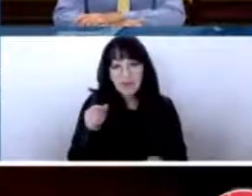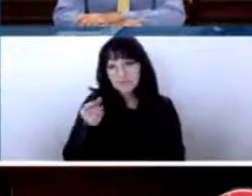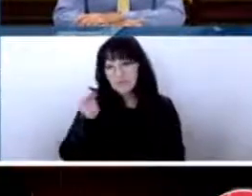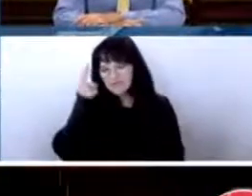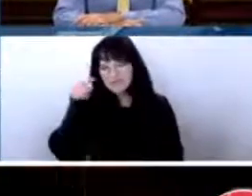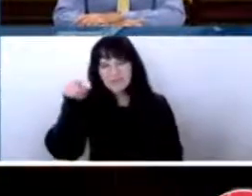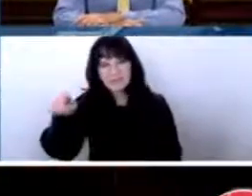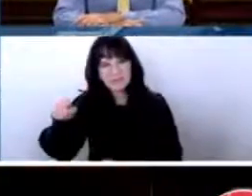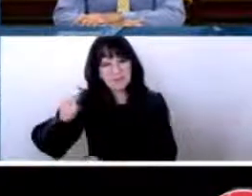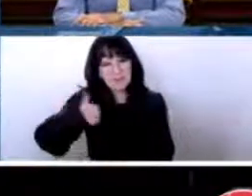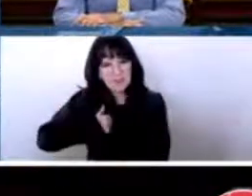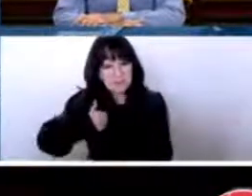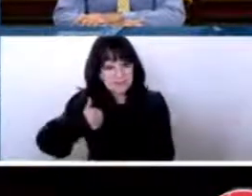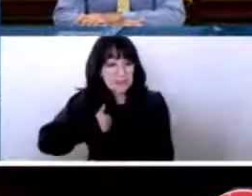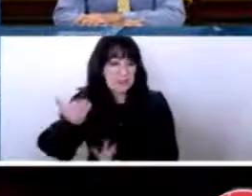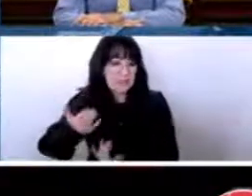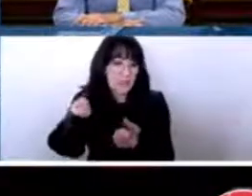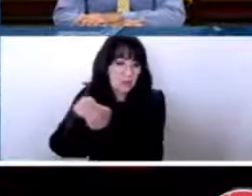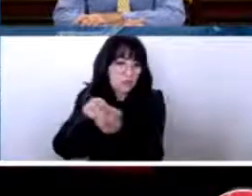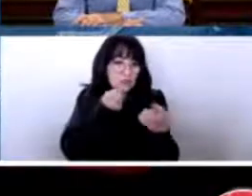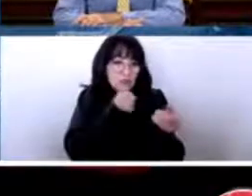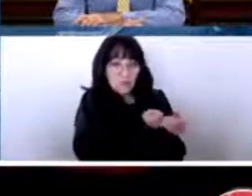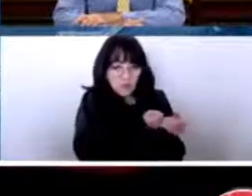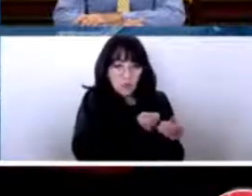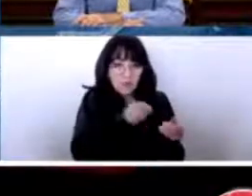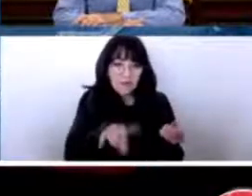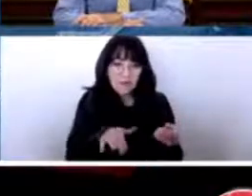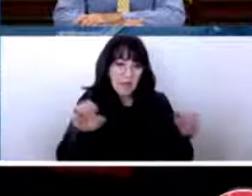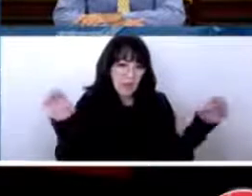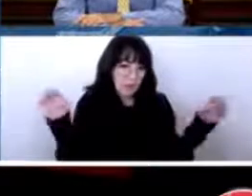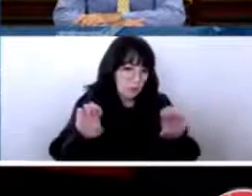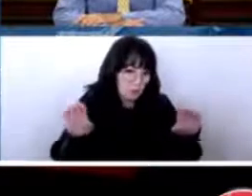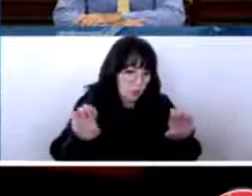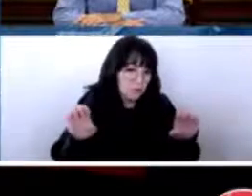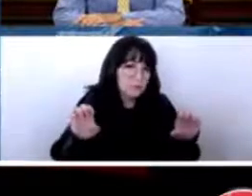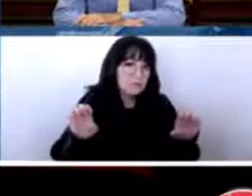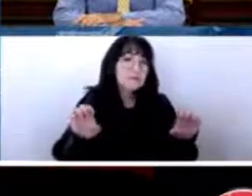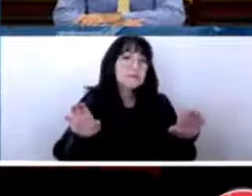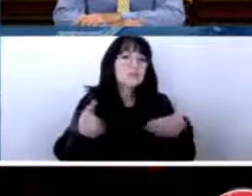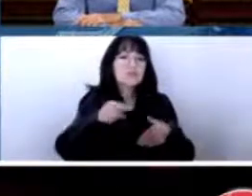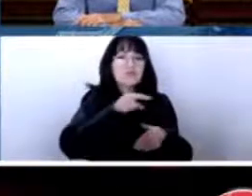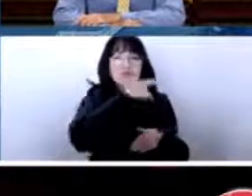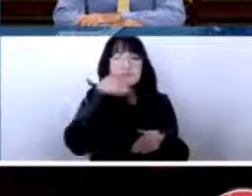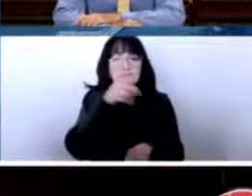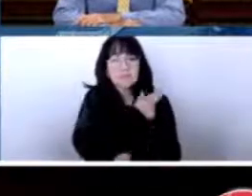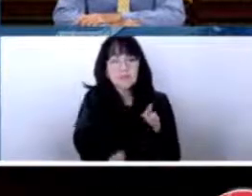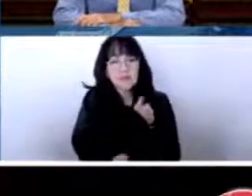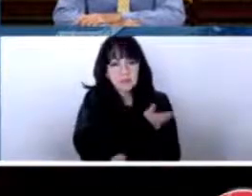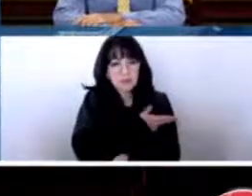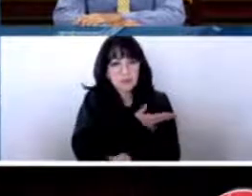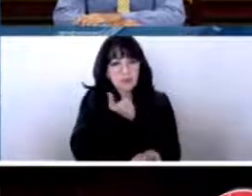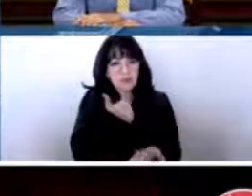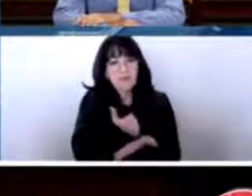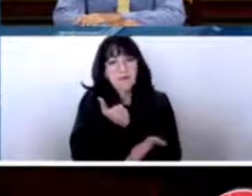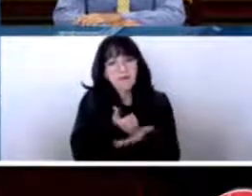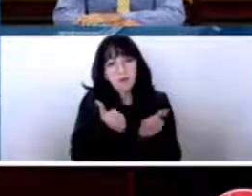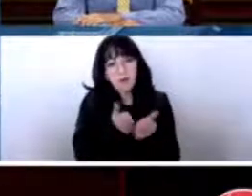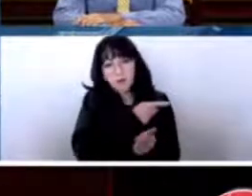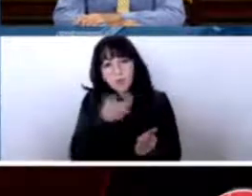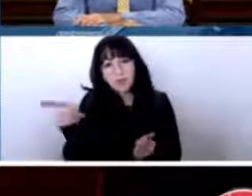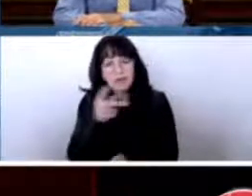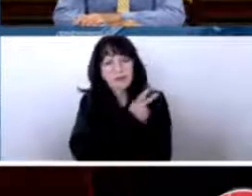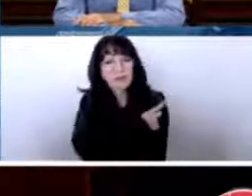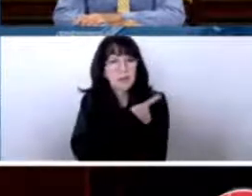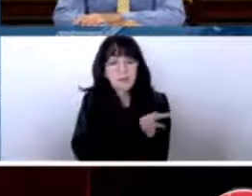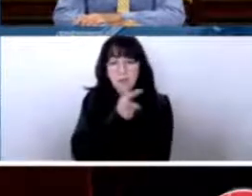overburdened emergency rooms now and challenging patients, and even getting patients that are getting a little bit unruly. And